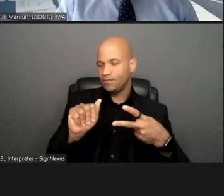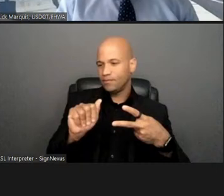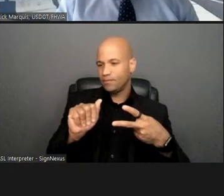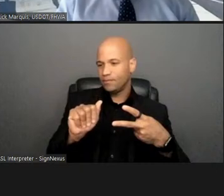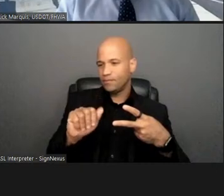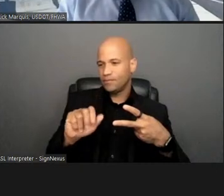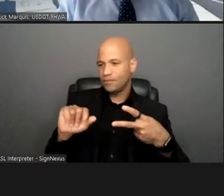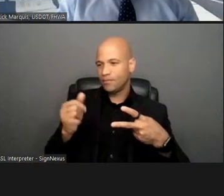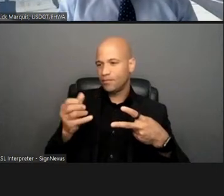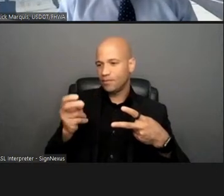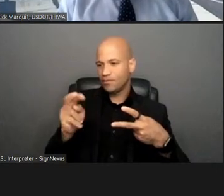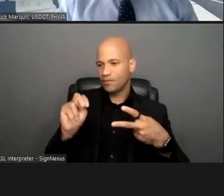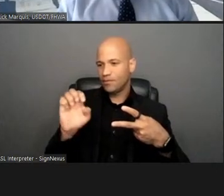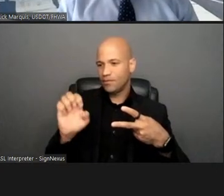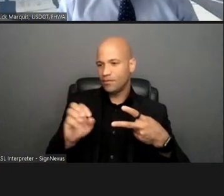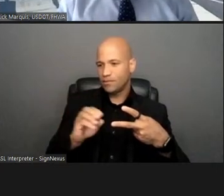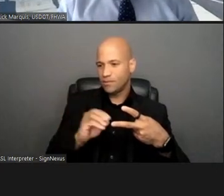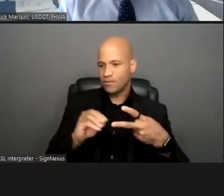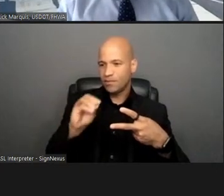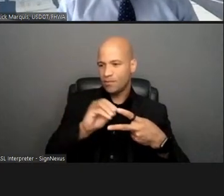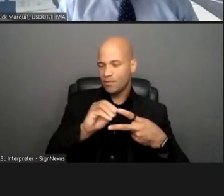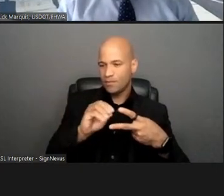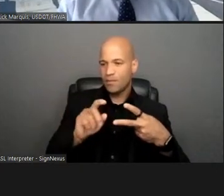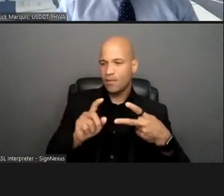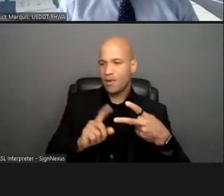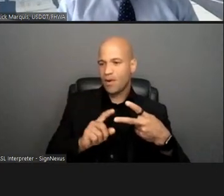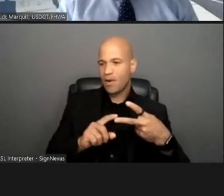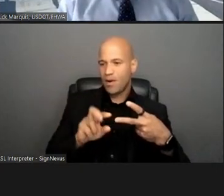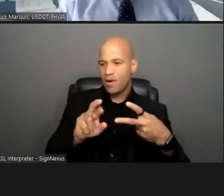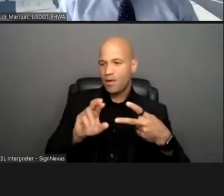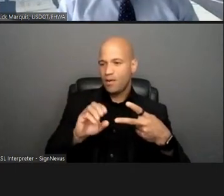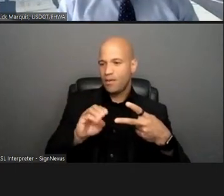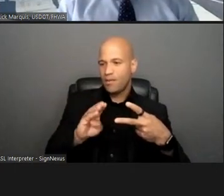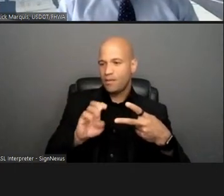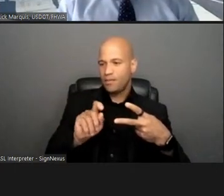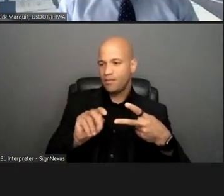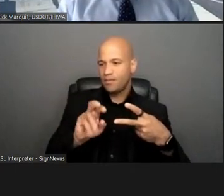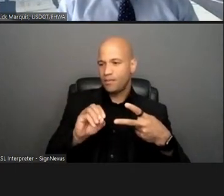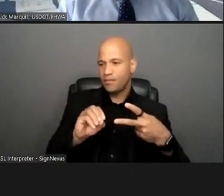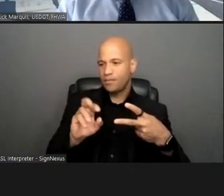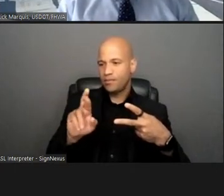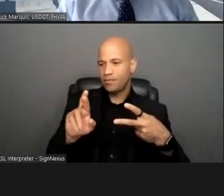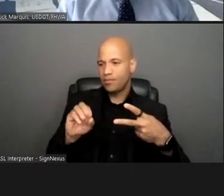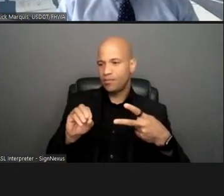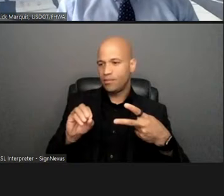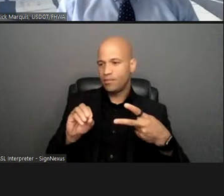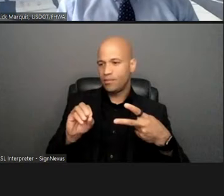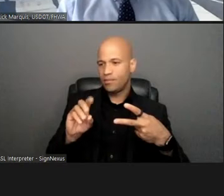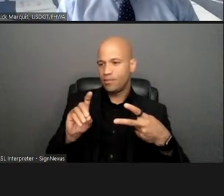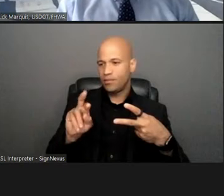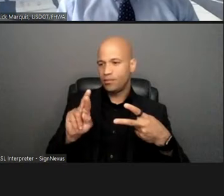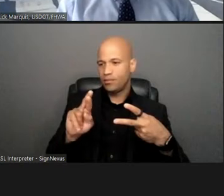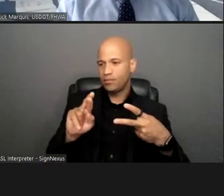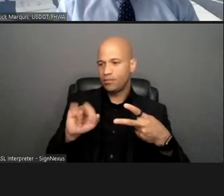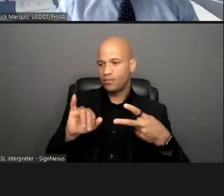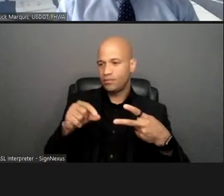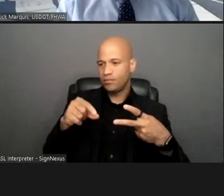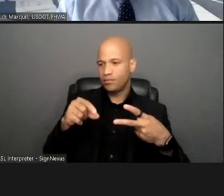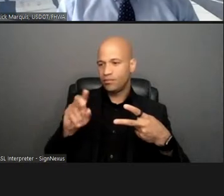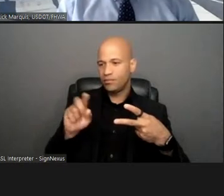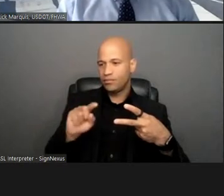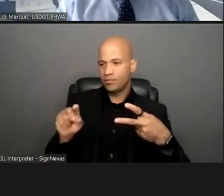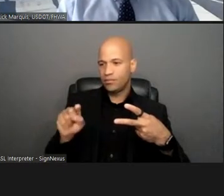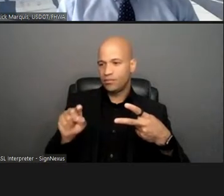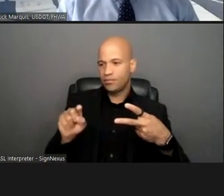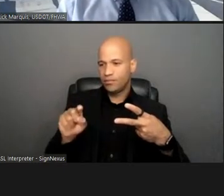our next speaker is Valentina Jones to be followed by our 180th person to sign up Roberto